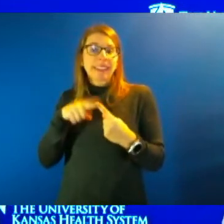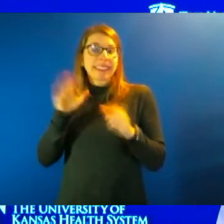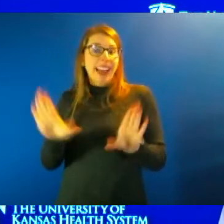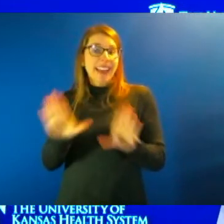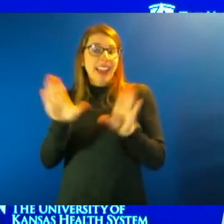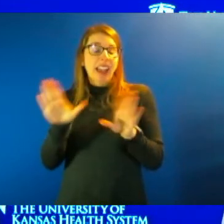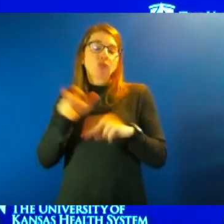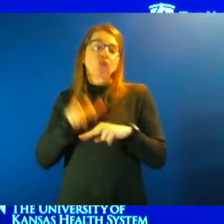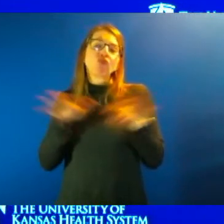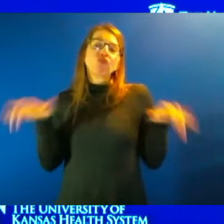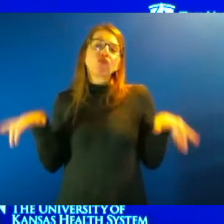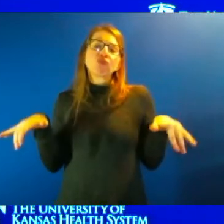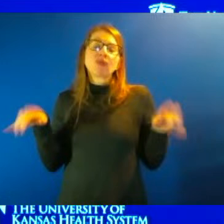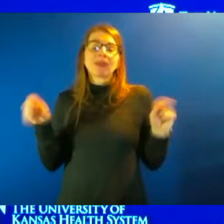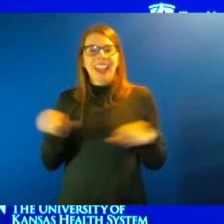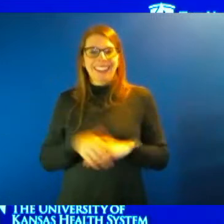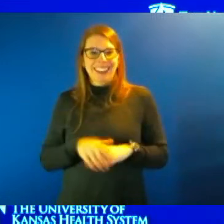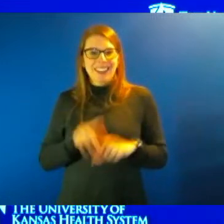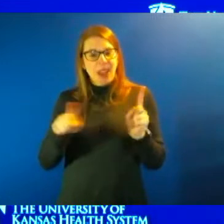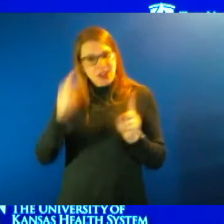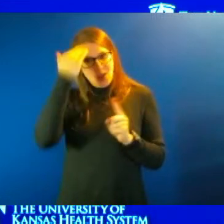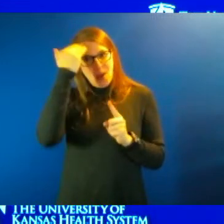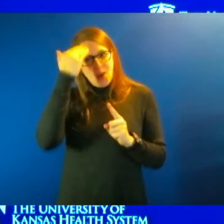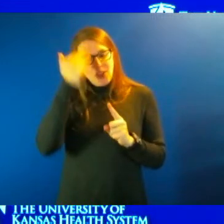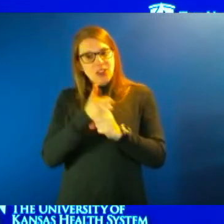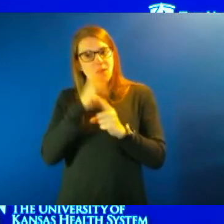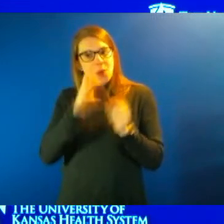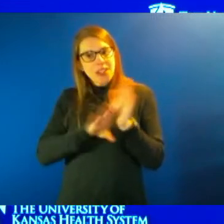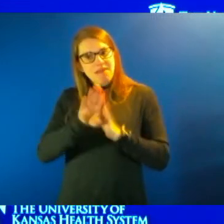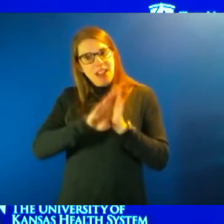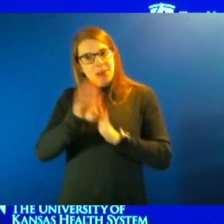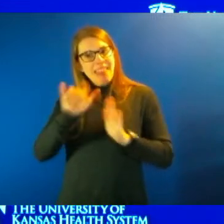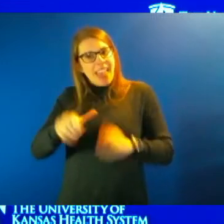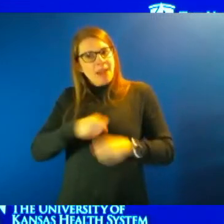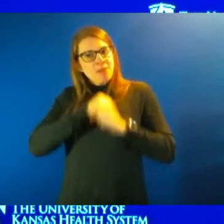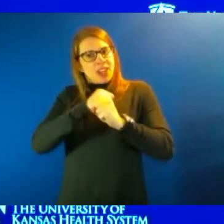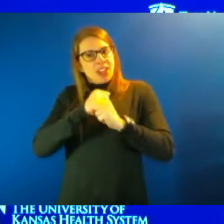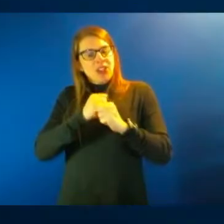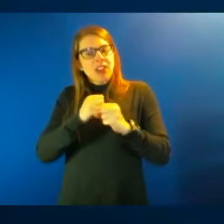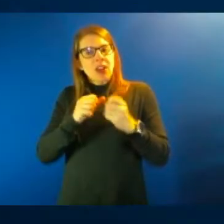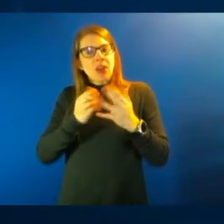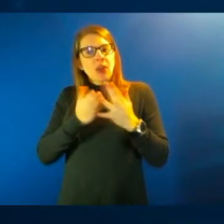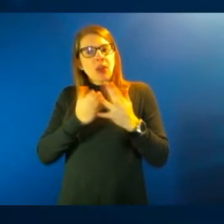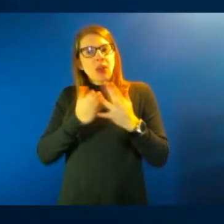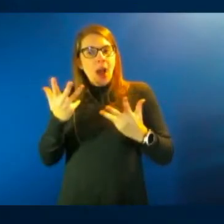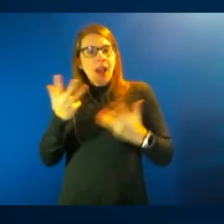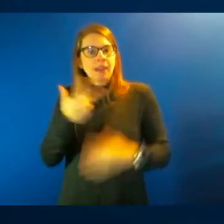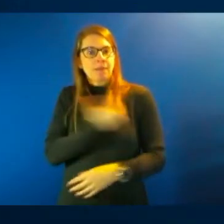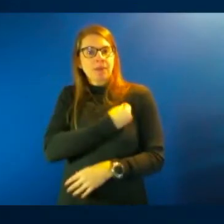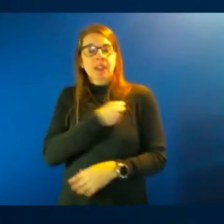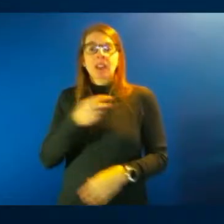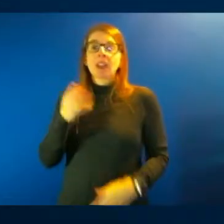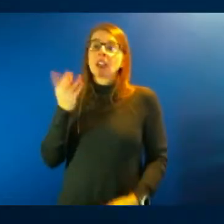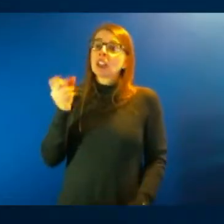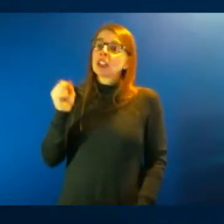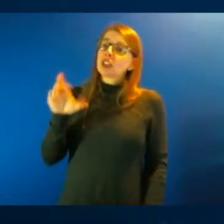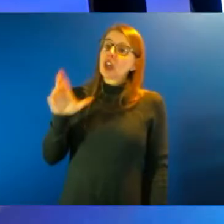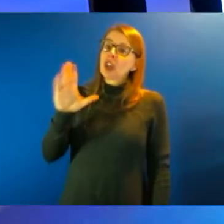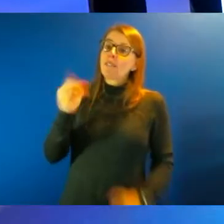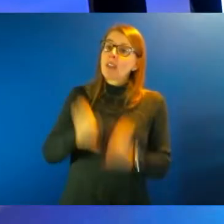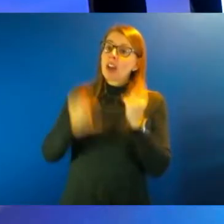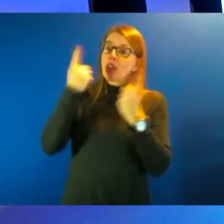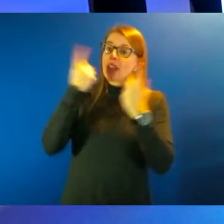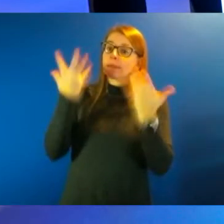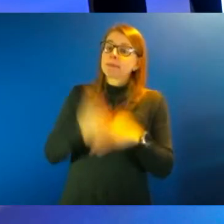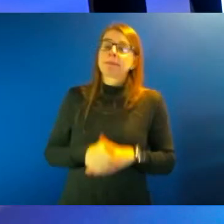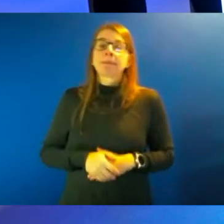but you know that you're going to be developing that protection through the vaccine. Sir, your final thoughts?